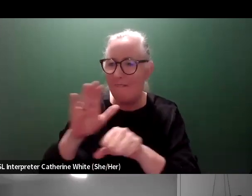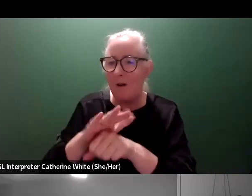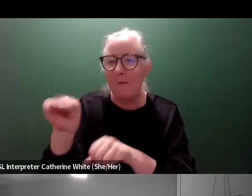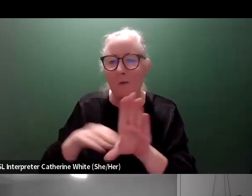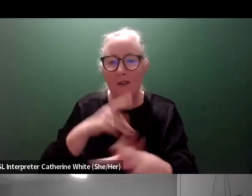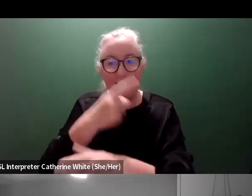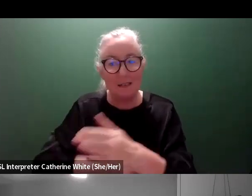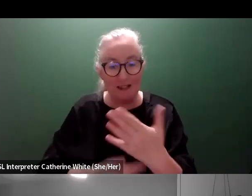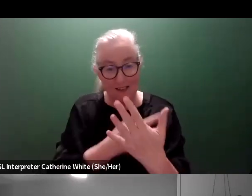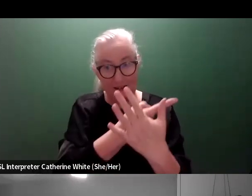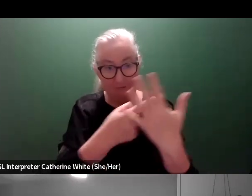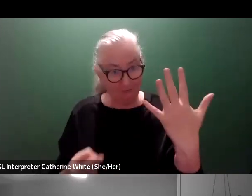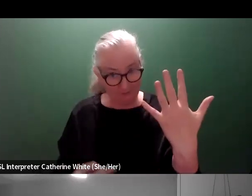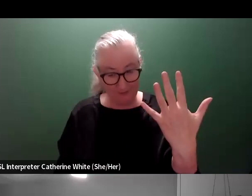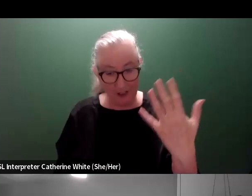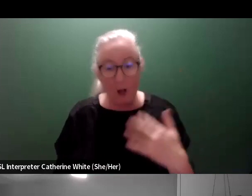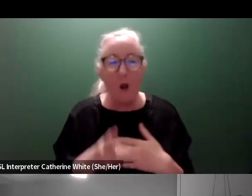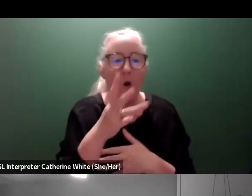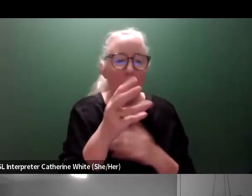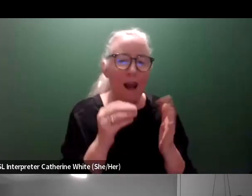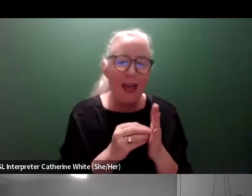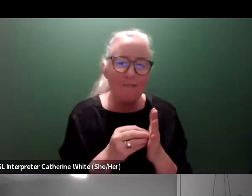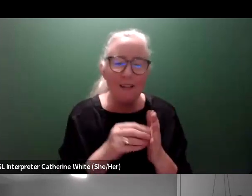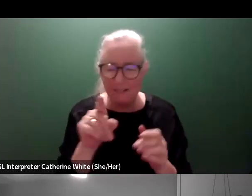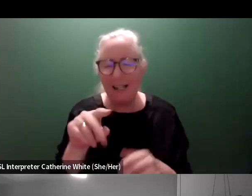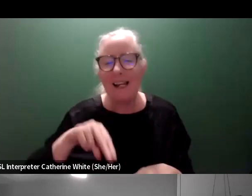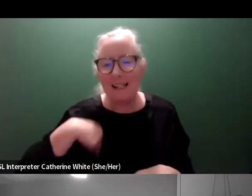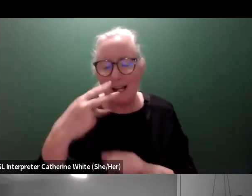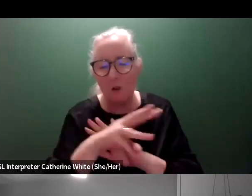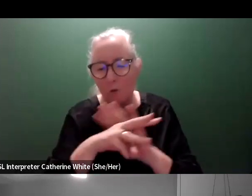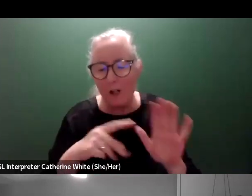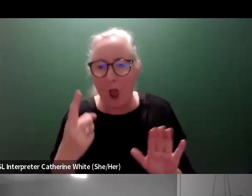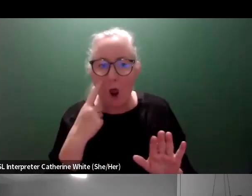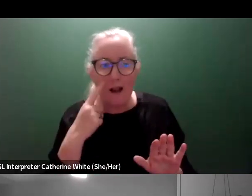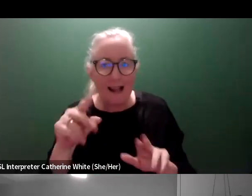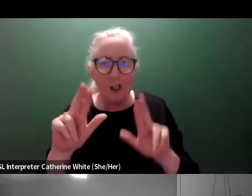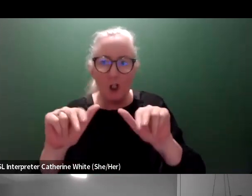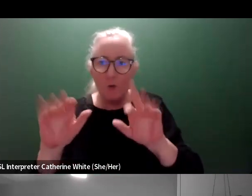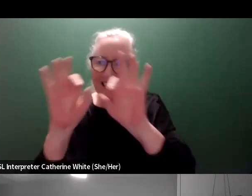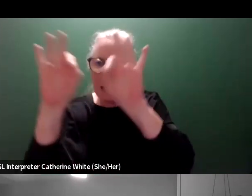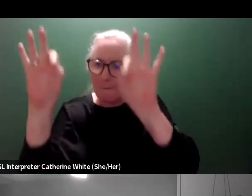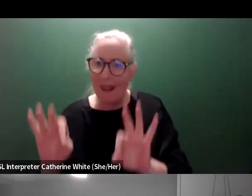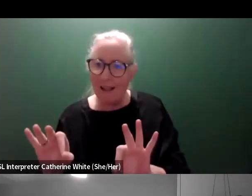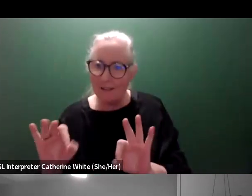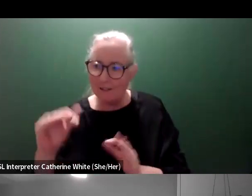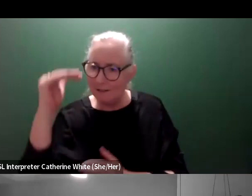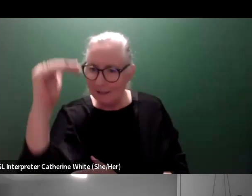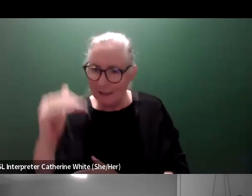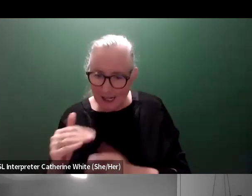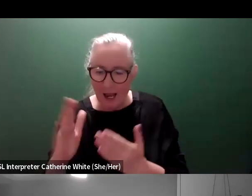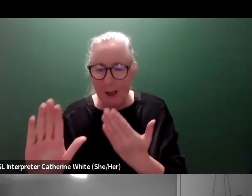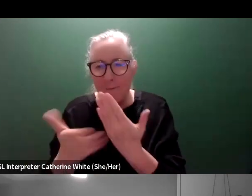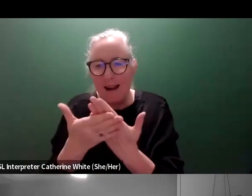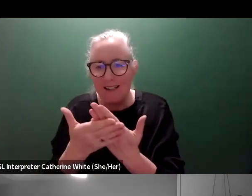Disabilities. We'll also have a look next week at the new templates that you will find in